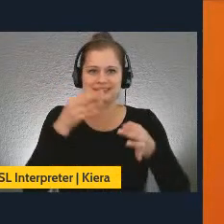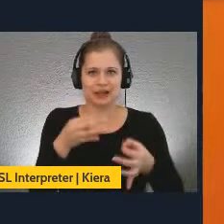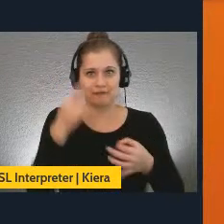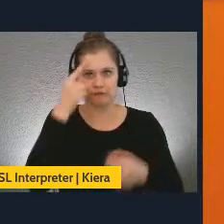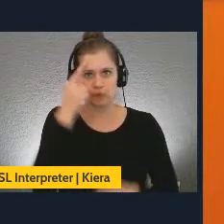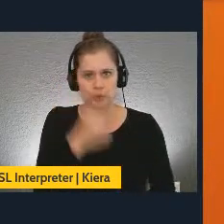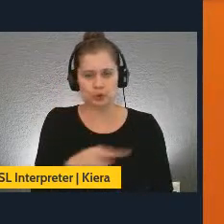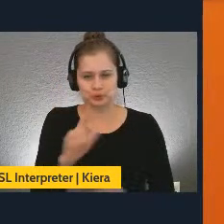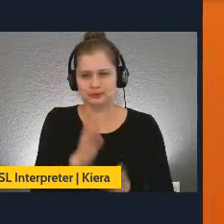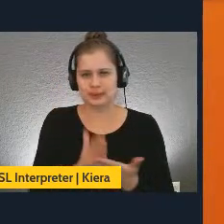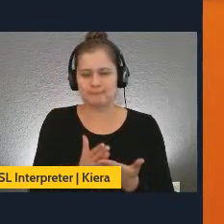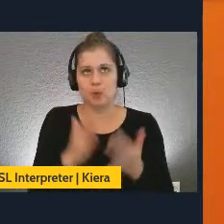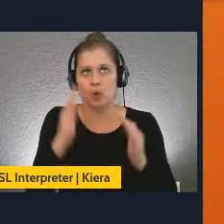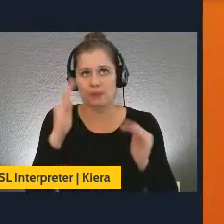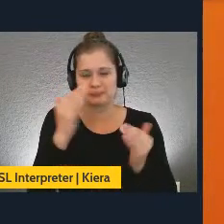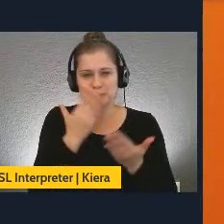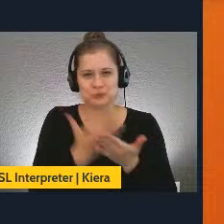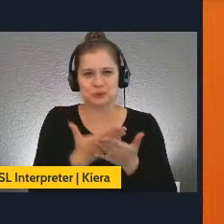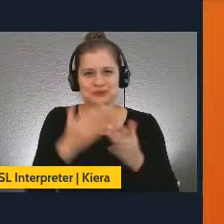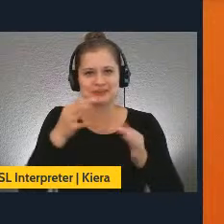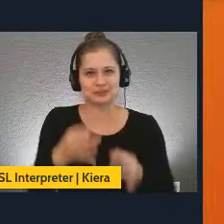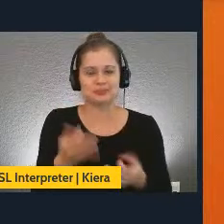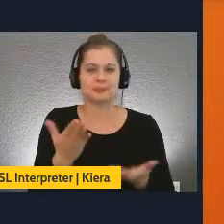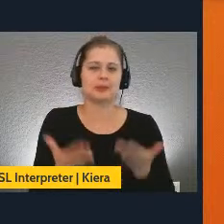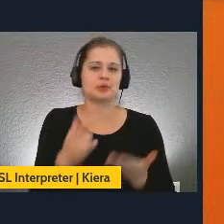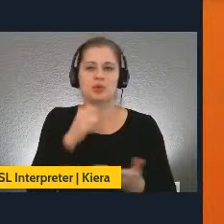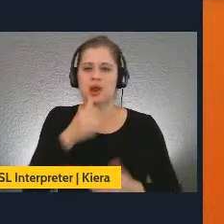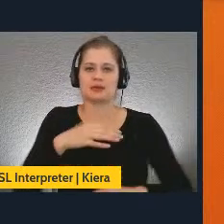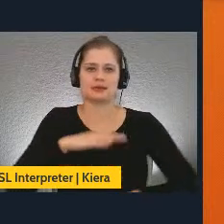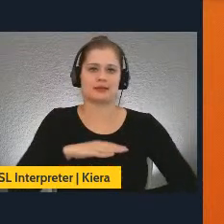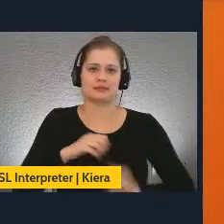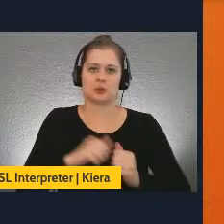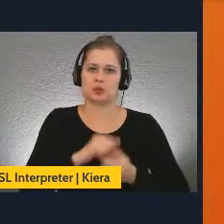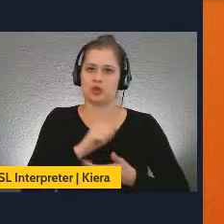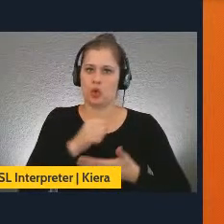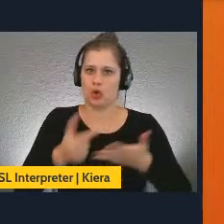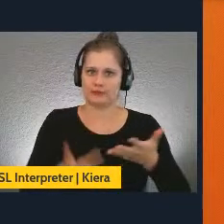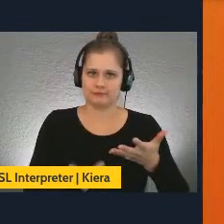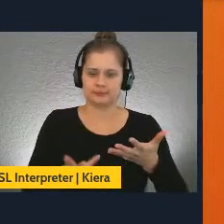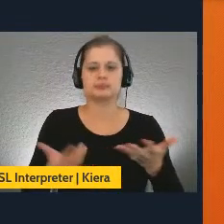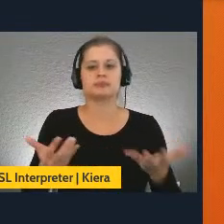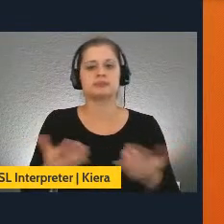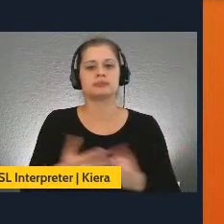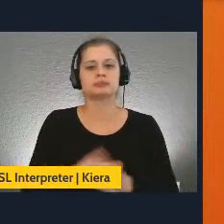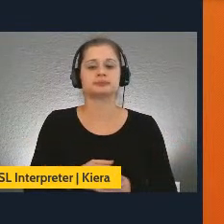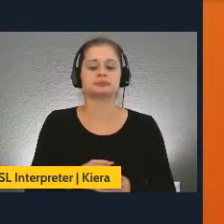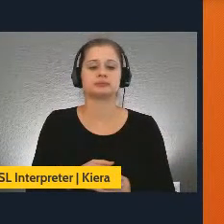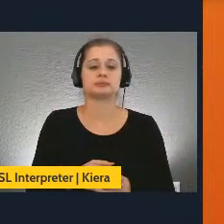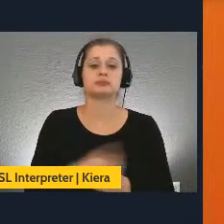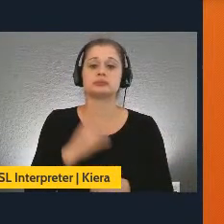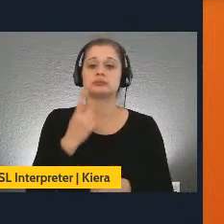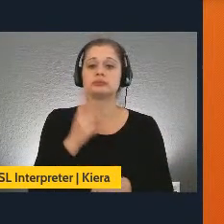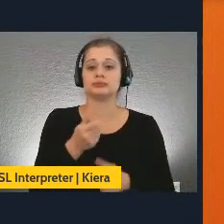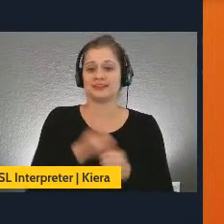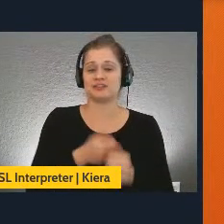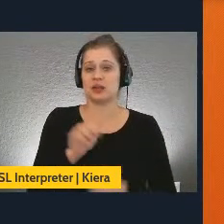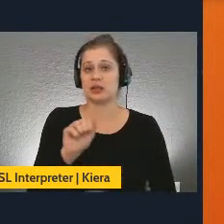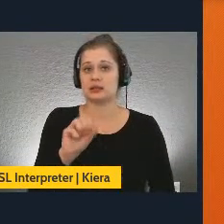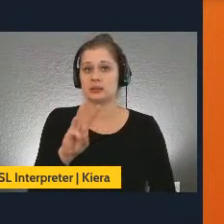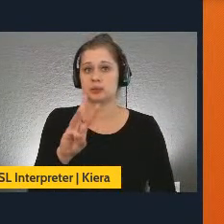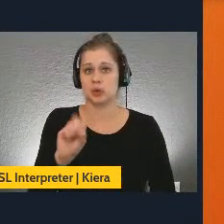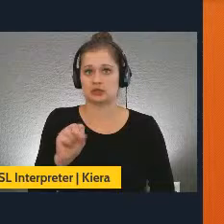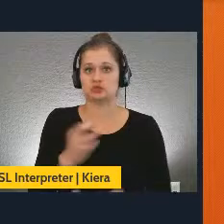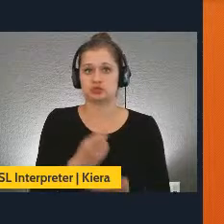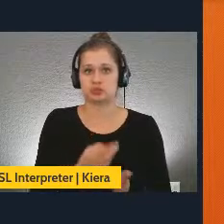but of course you might not be happy with all of them. But what's happening here? So for every AWS resource, you typically